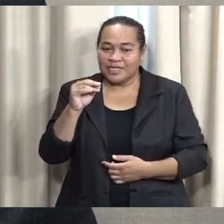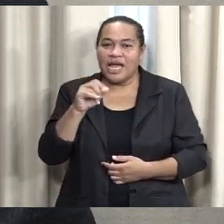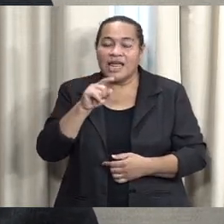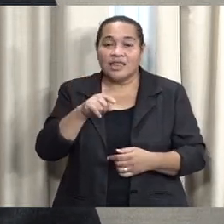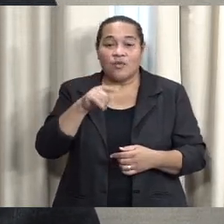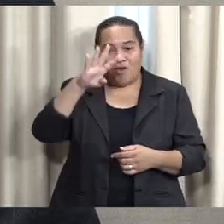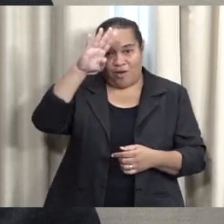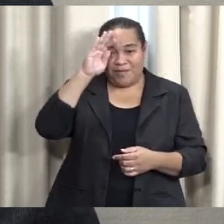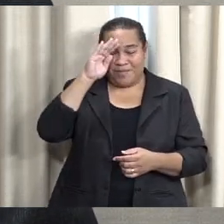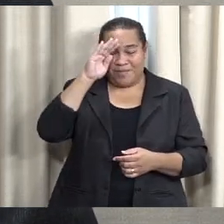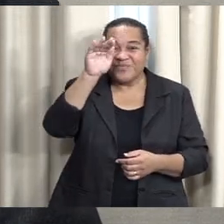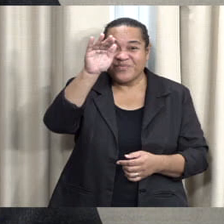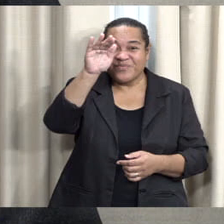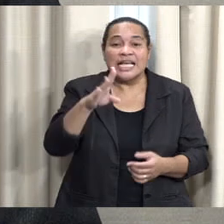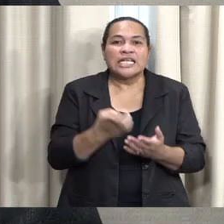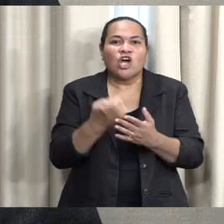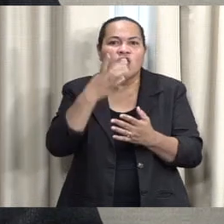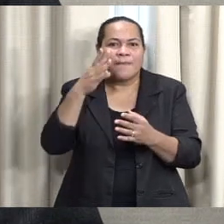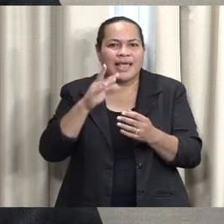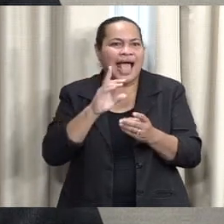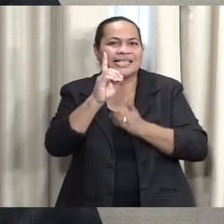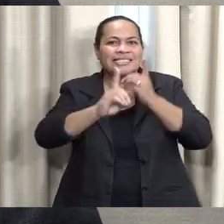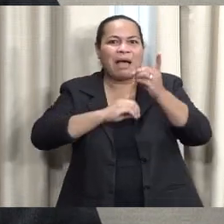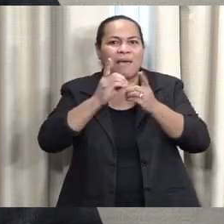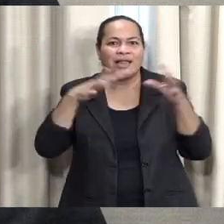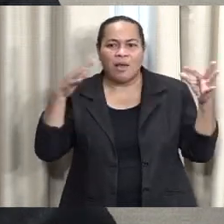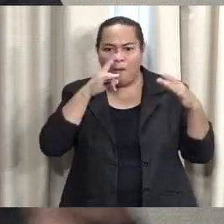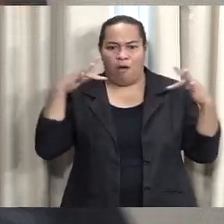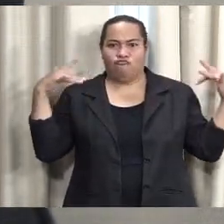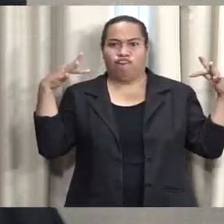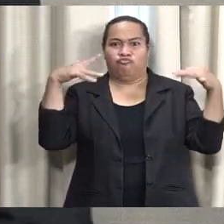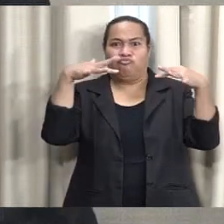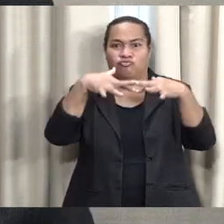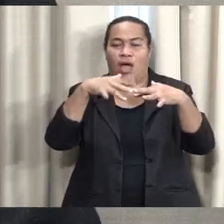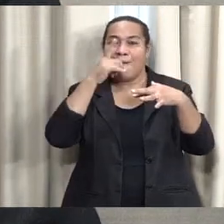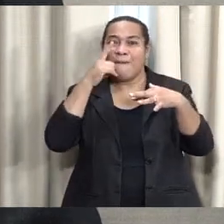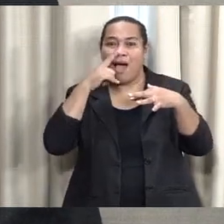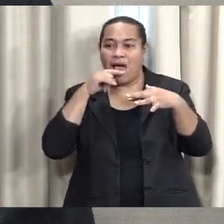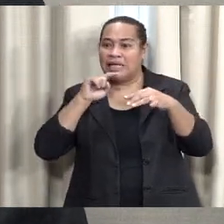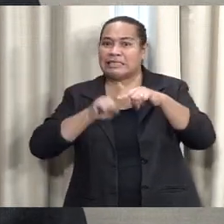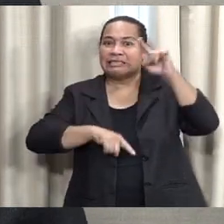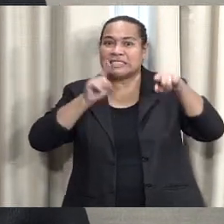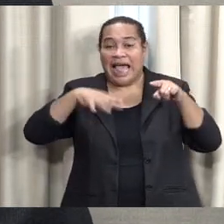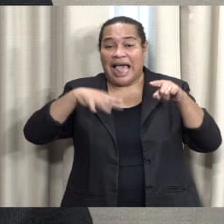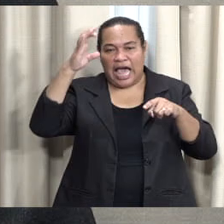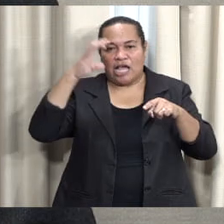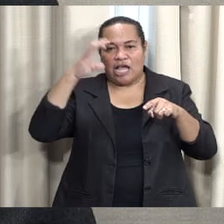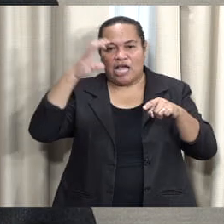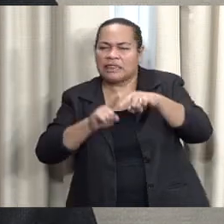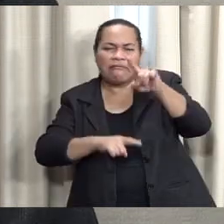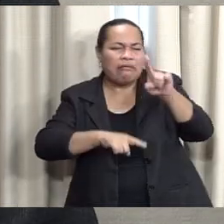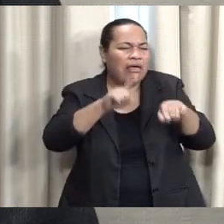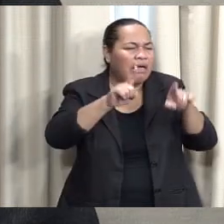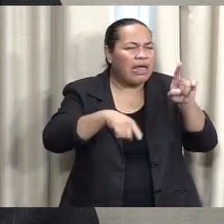foreshadowed at economic summit, which will bring the country together which